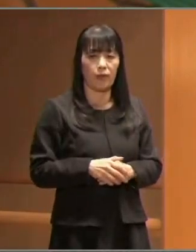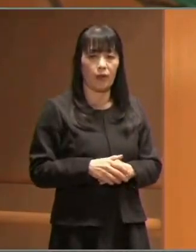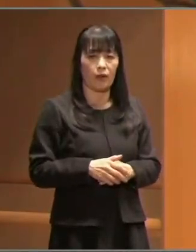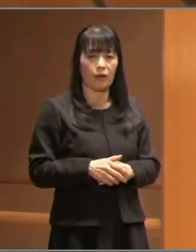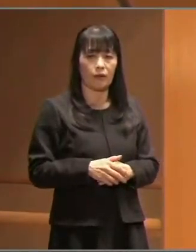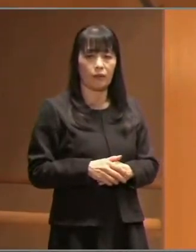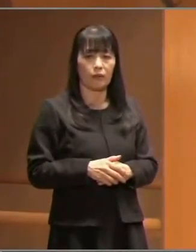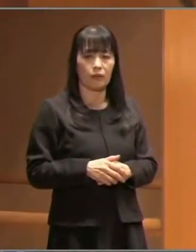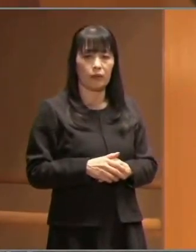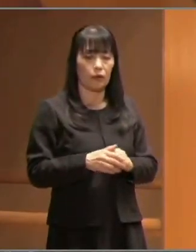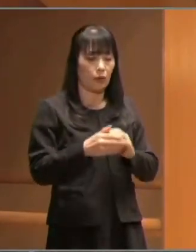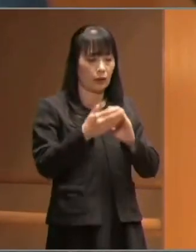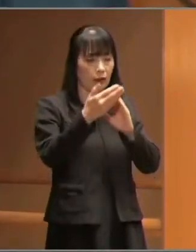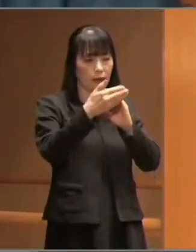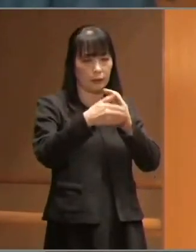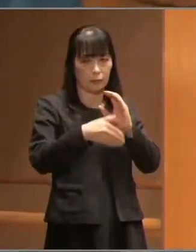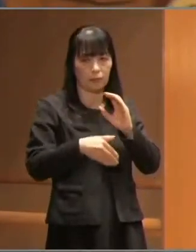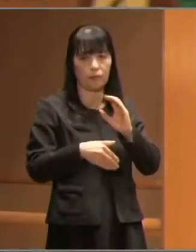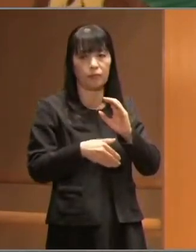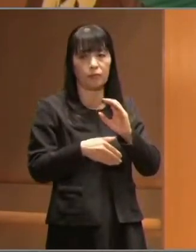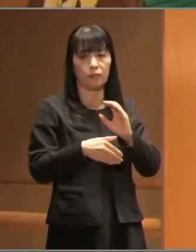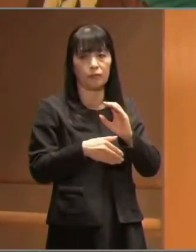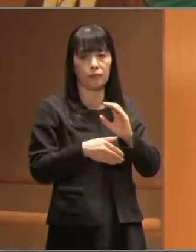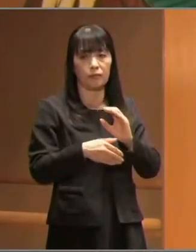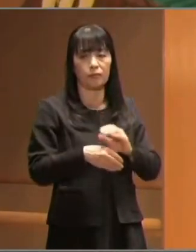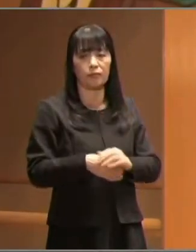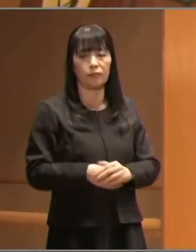let me show you this.